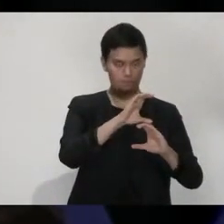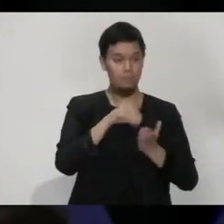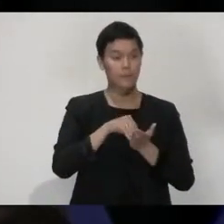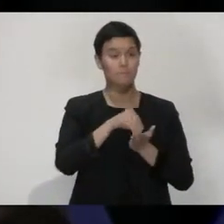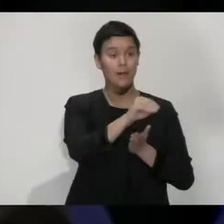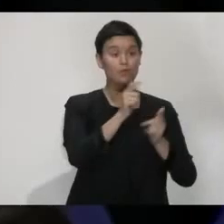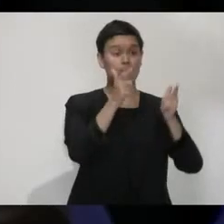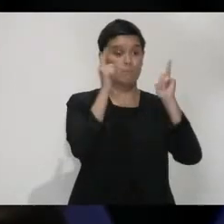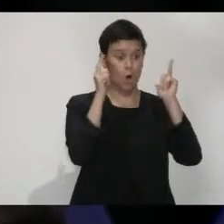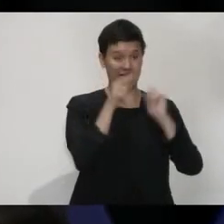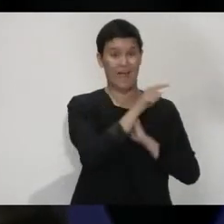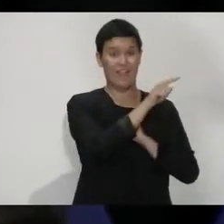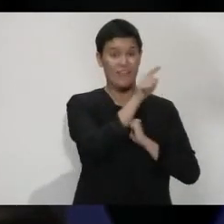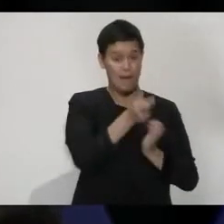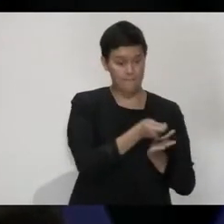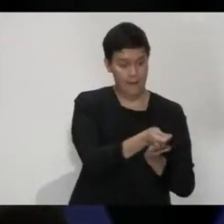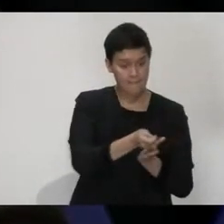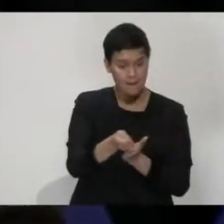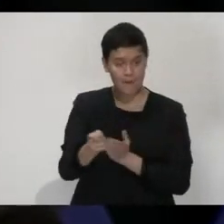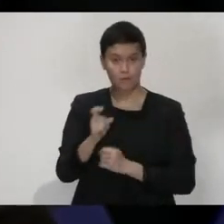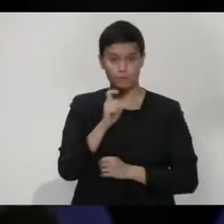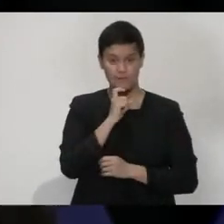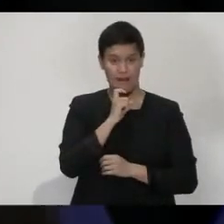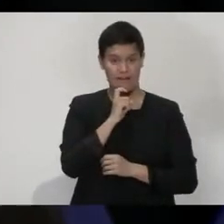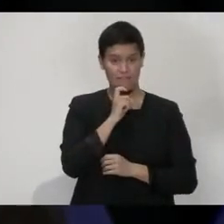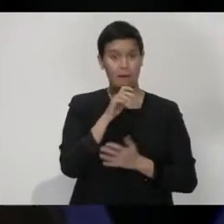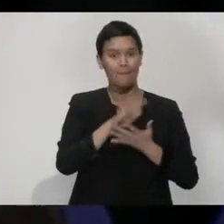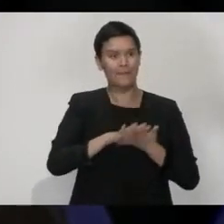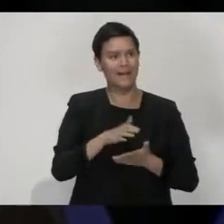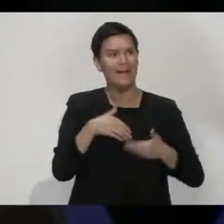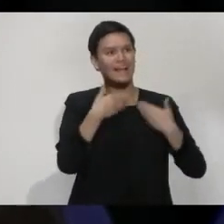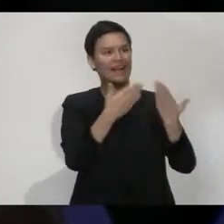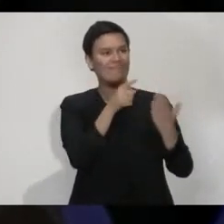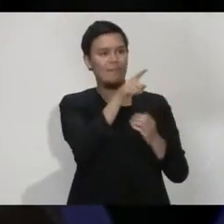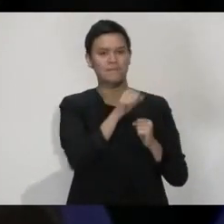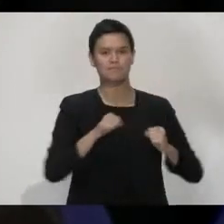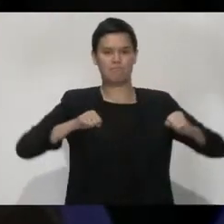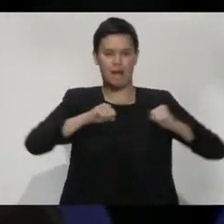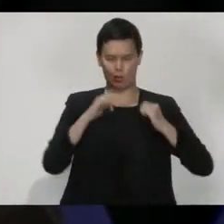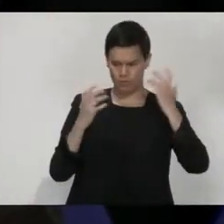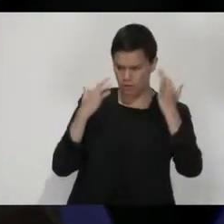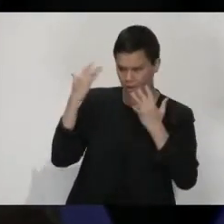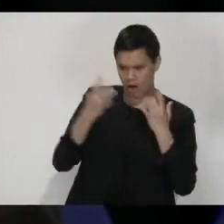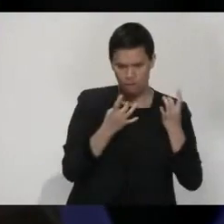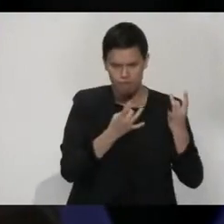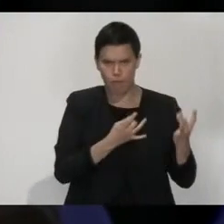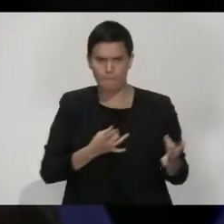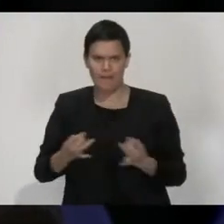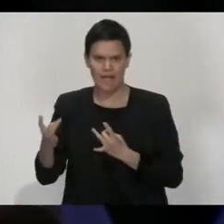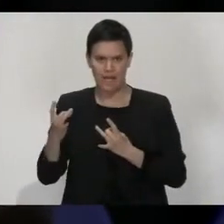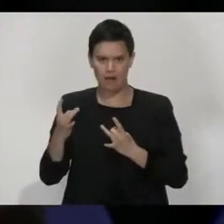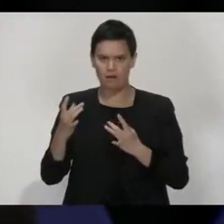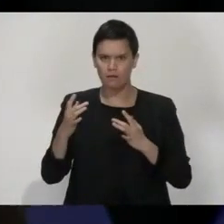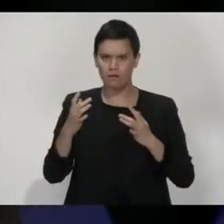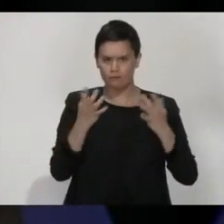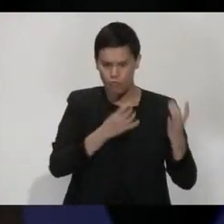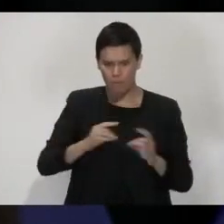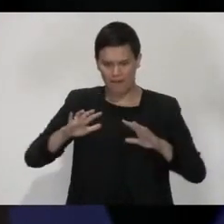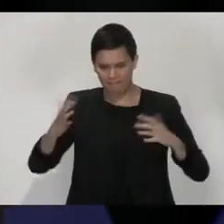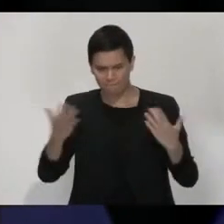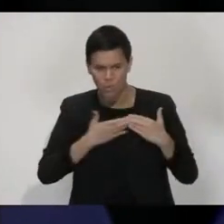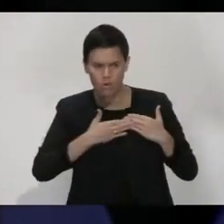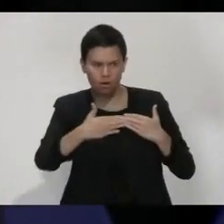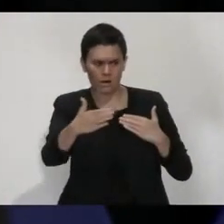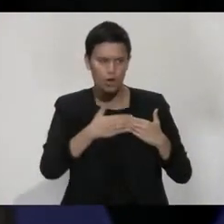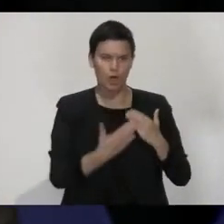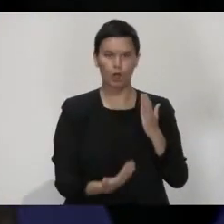were. And so we never felt that every single person who was being supported by the wage subsidy would suddenly lose their job when the